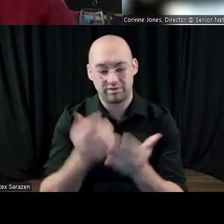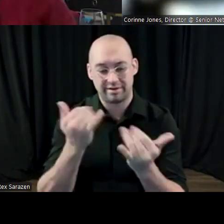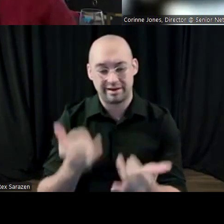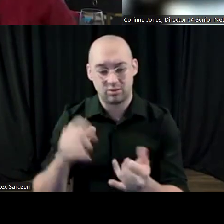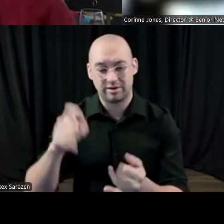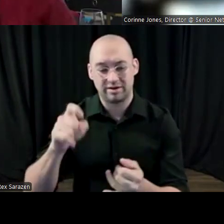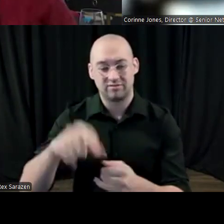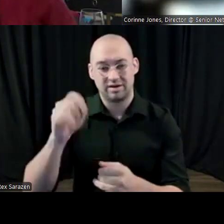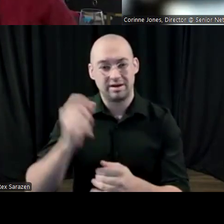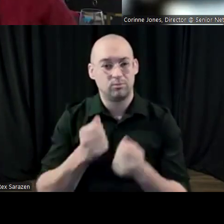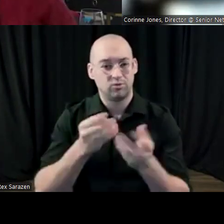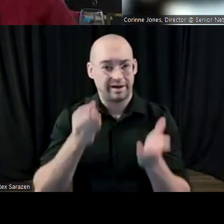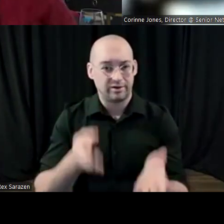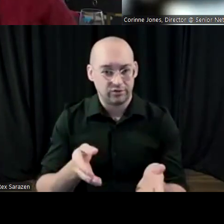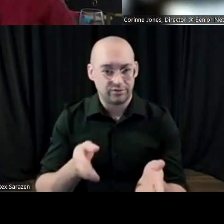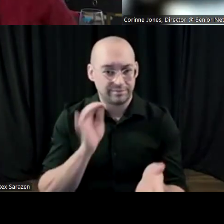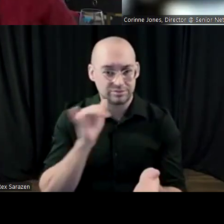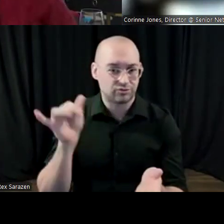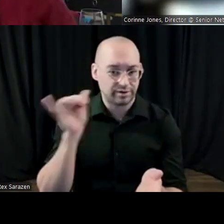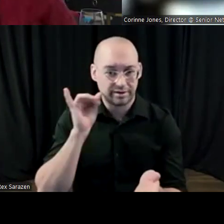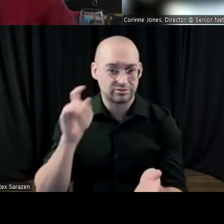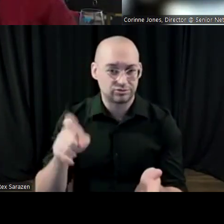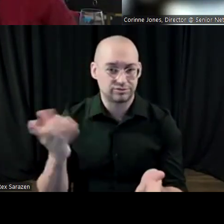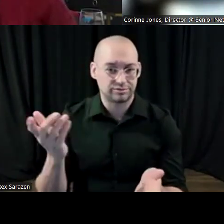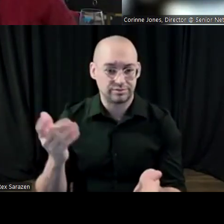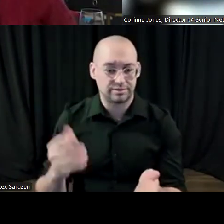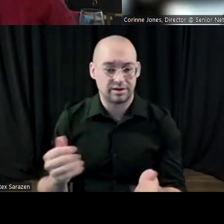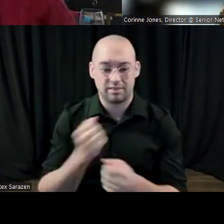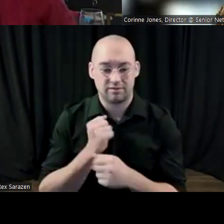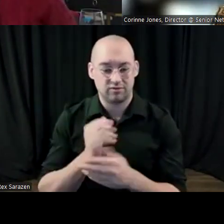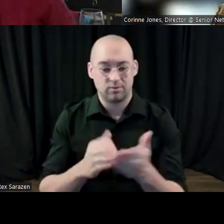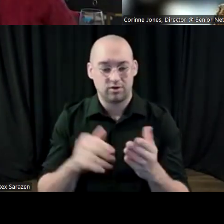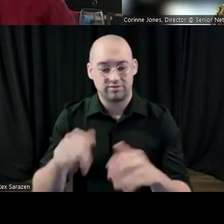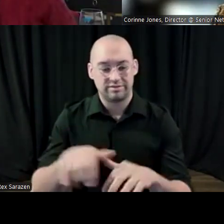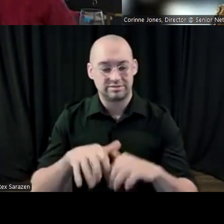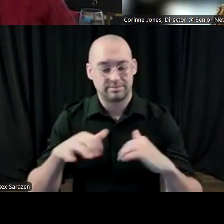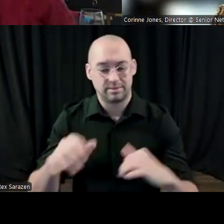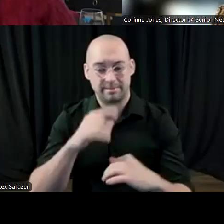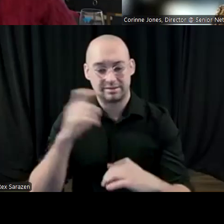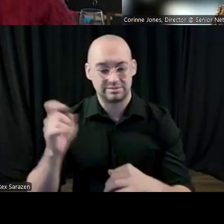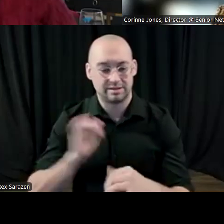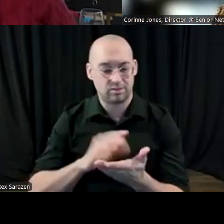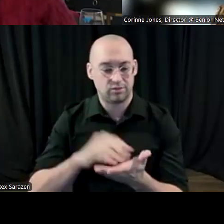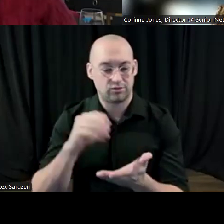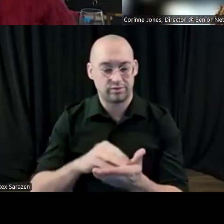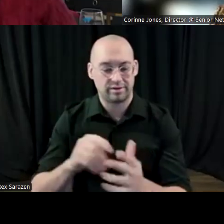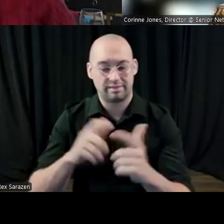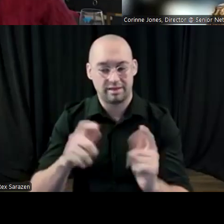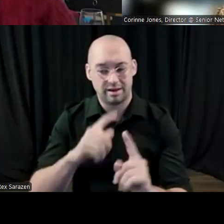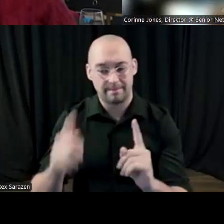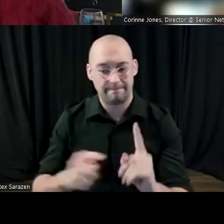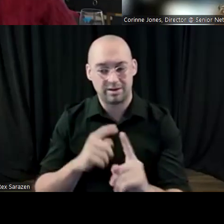yesterday. And so I love being a part of this committee because I'm learning so much about